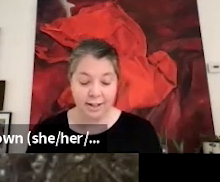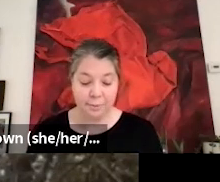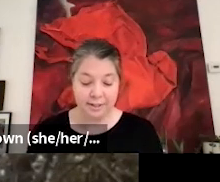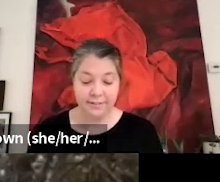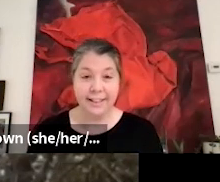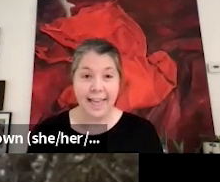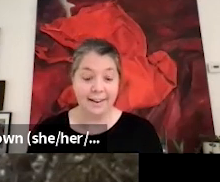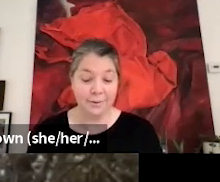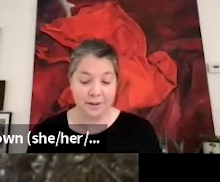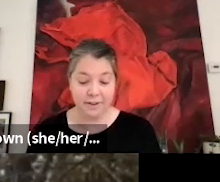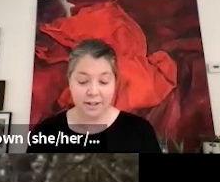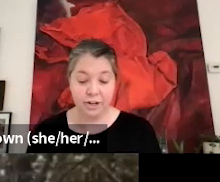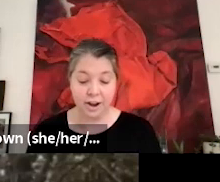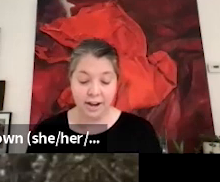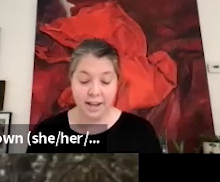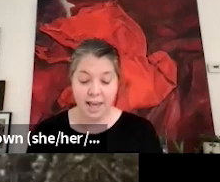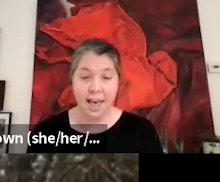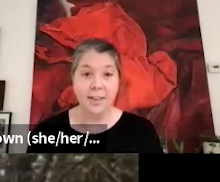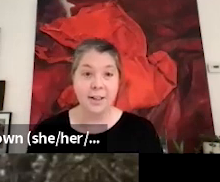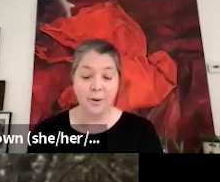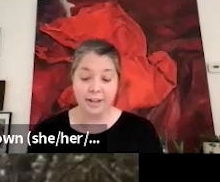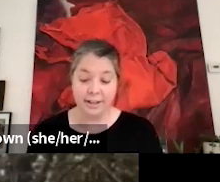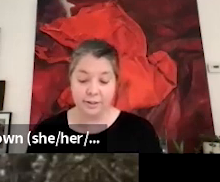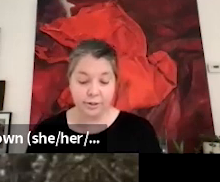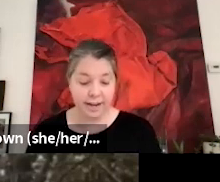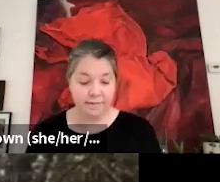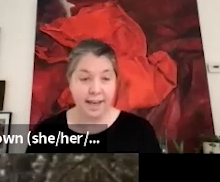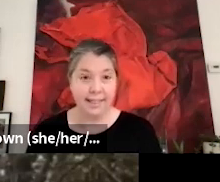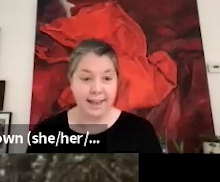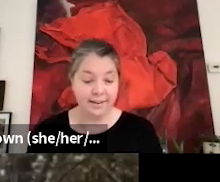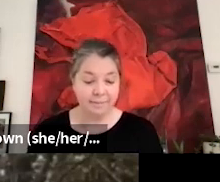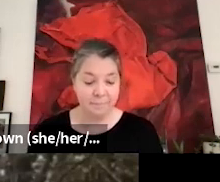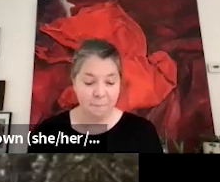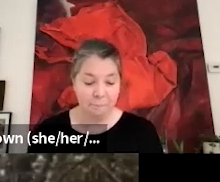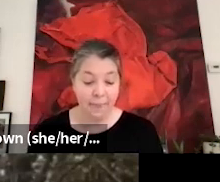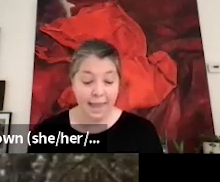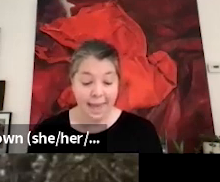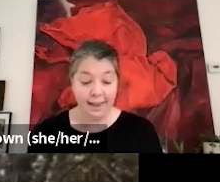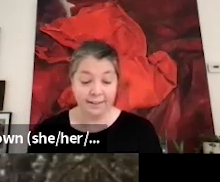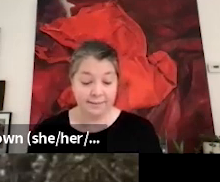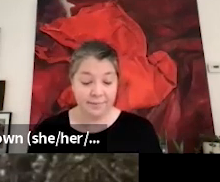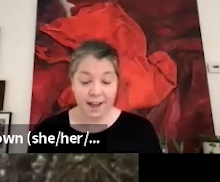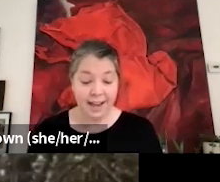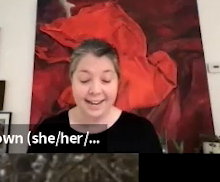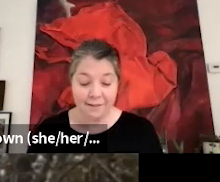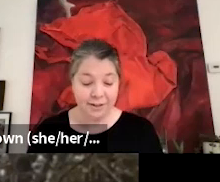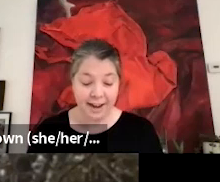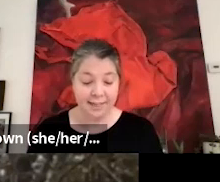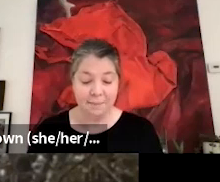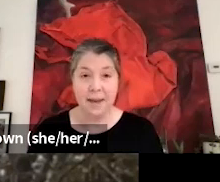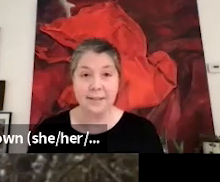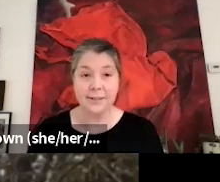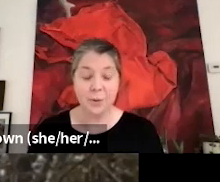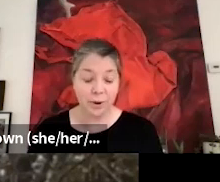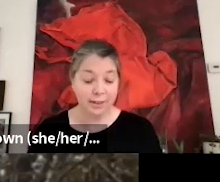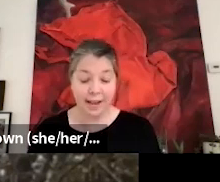of acknowledgement of the land we adventured on and the colonial history of that land. And I never had